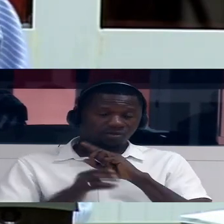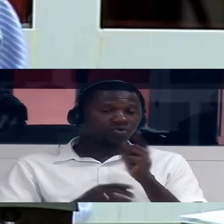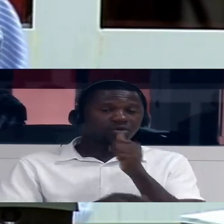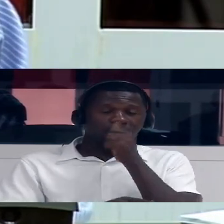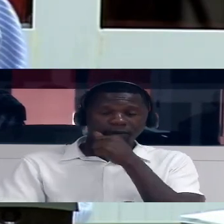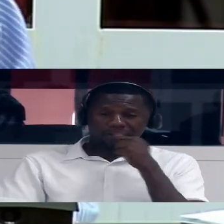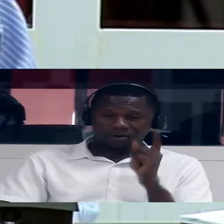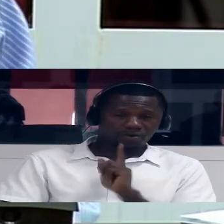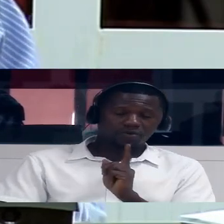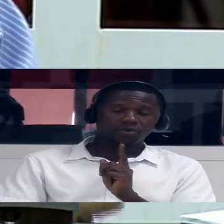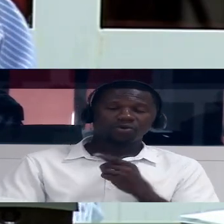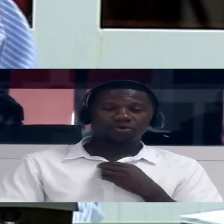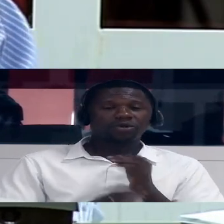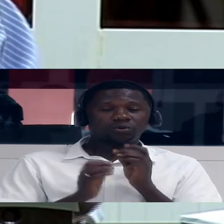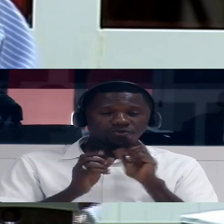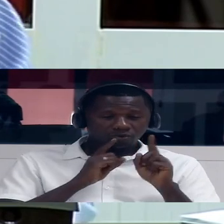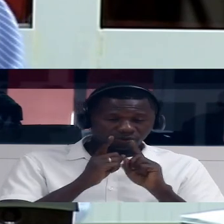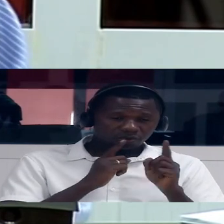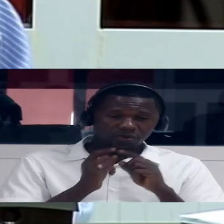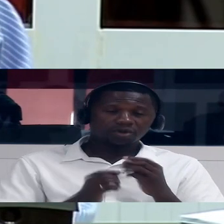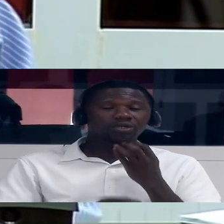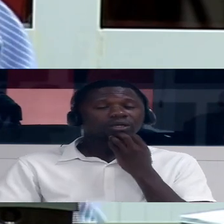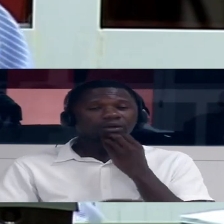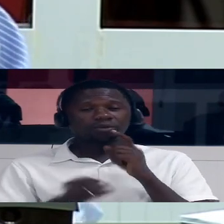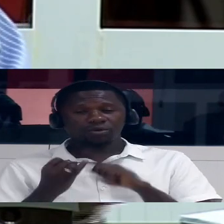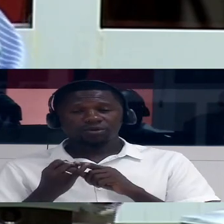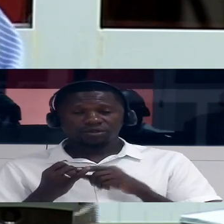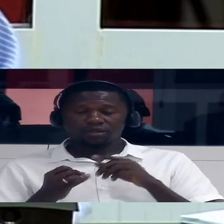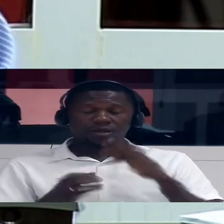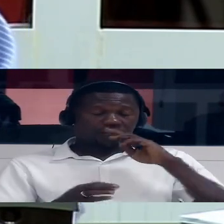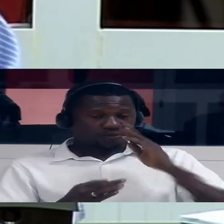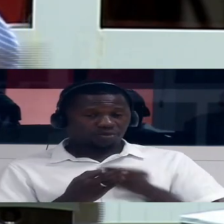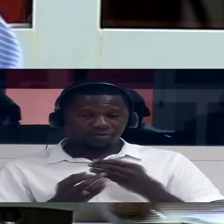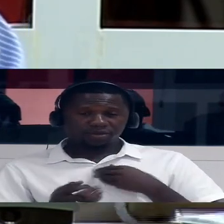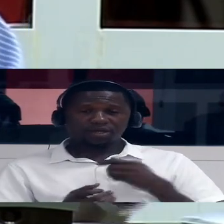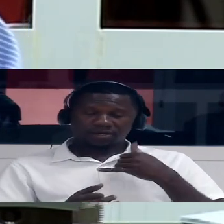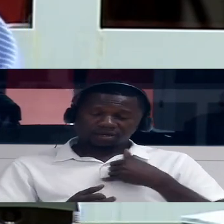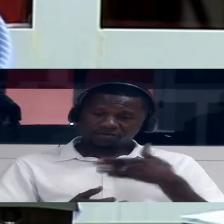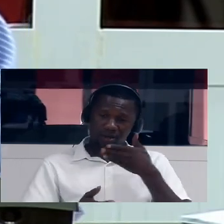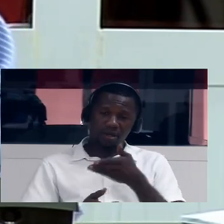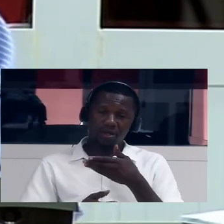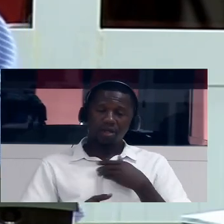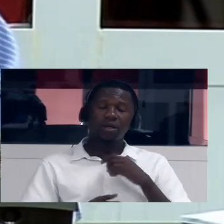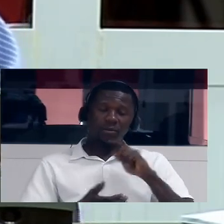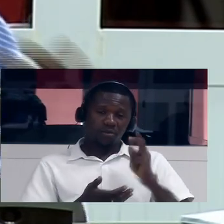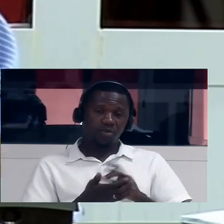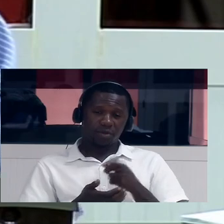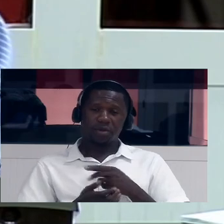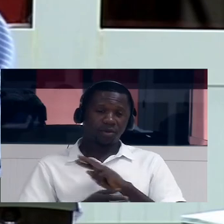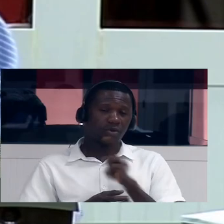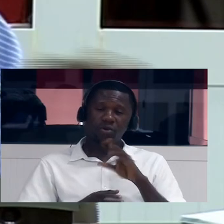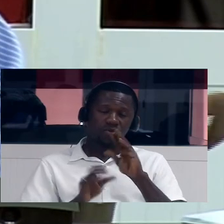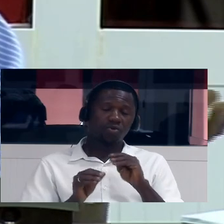And we spoke like I spoke to Usain Dabo, and he too promised me that as long as I was the one there, he can assure me that they were not going